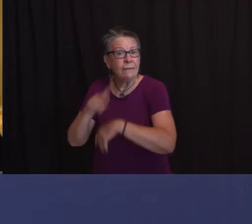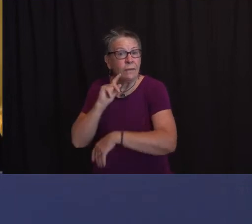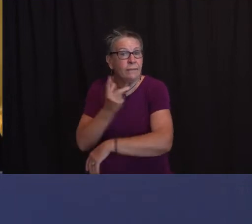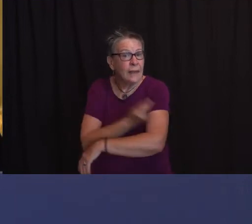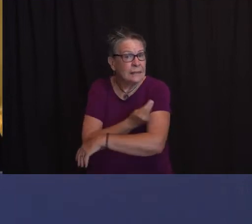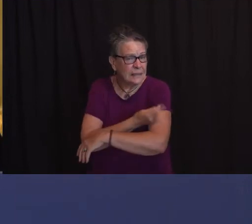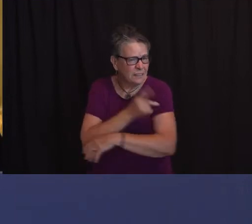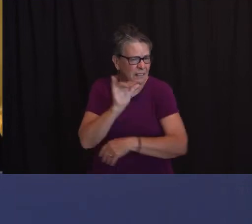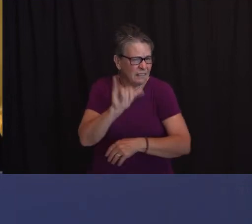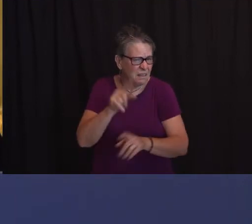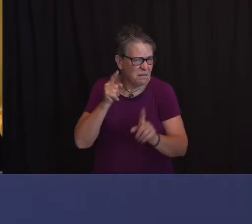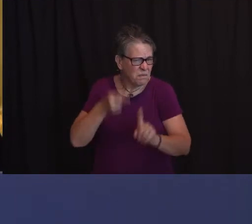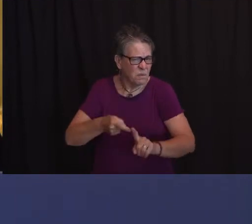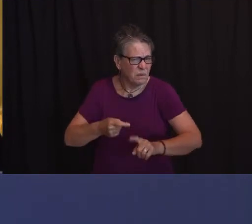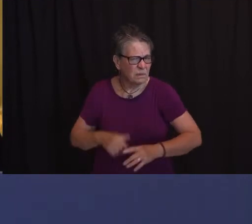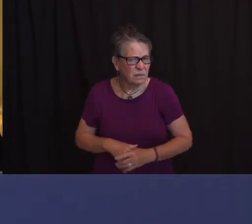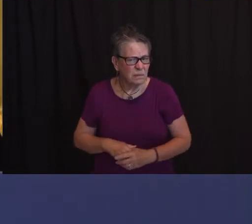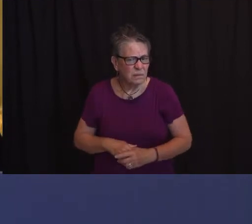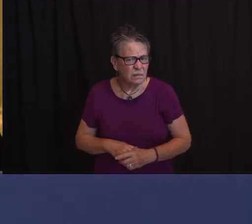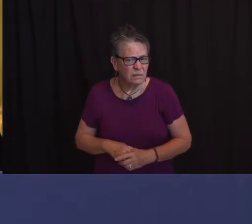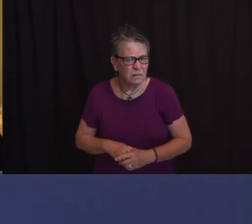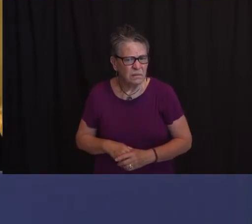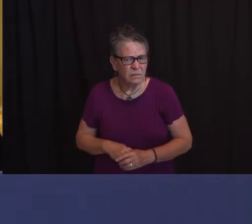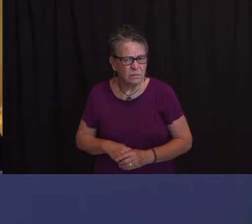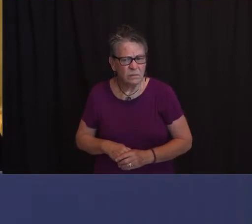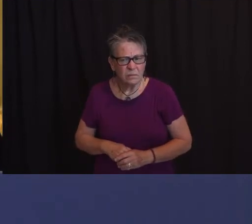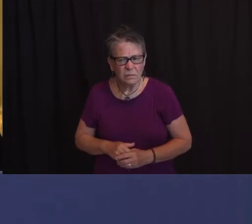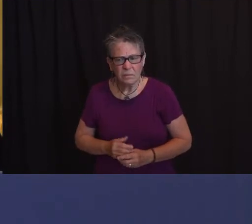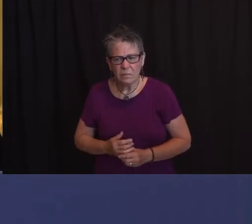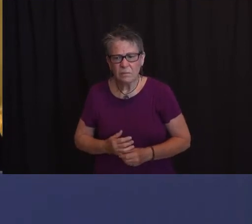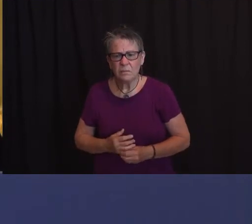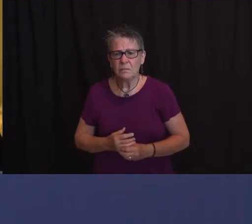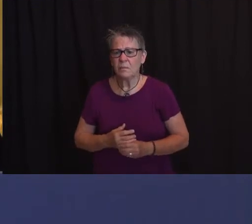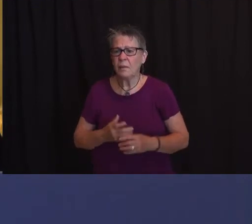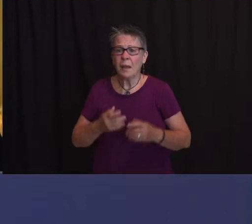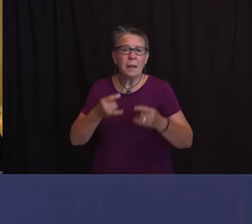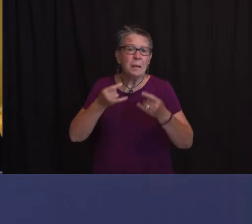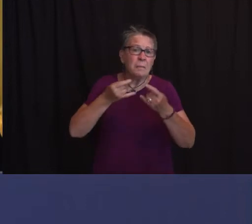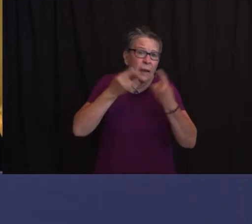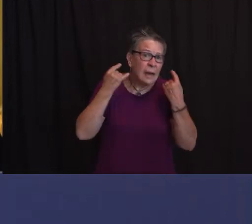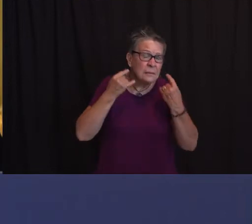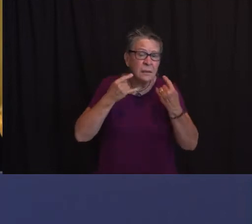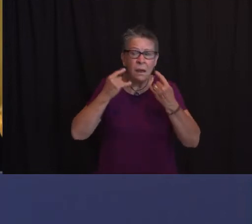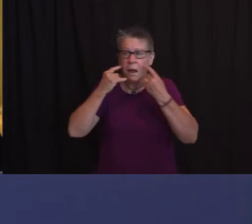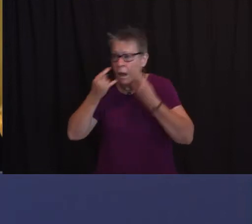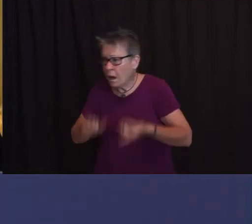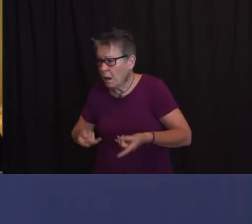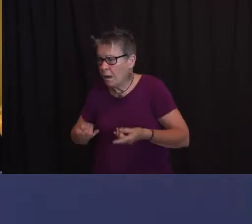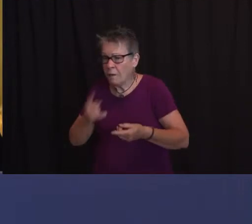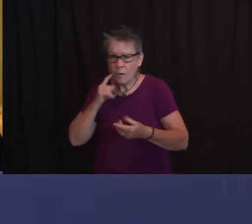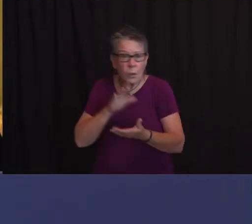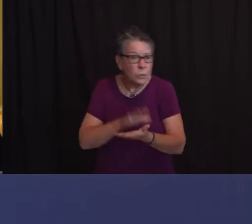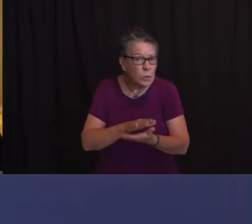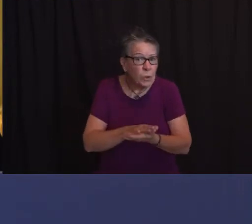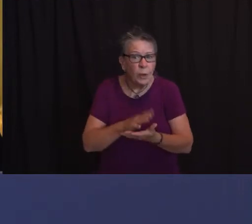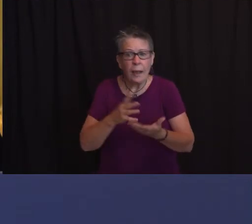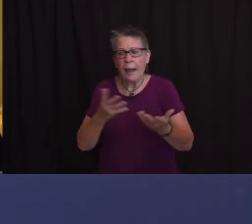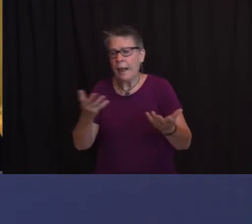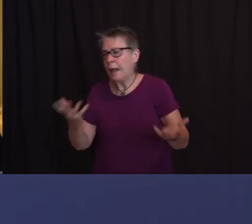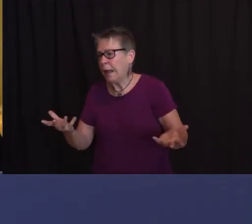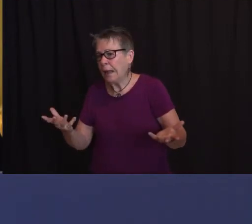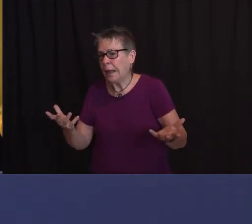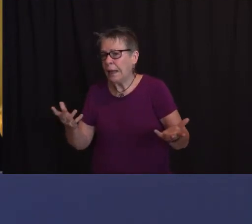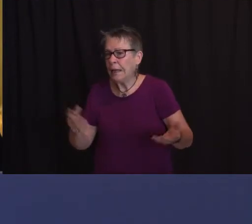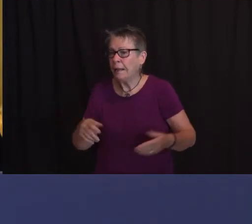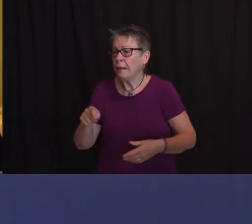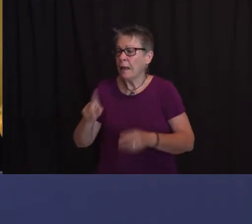are where we are. We're still, I think Judy and team and the Department of Education are still digesting the CDC guidance.